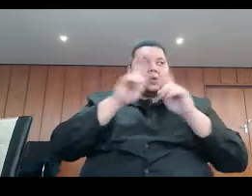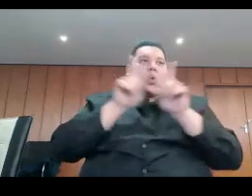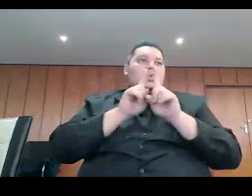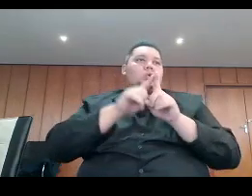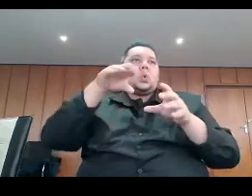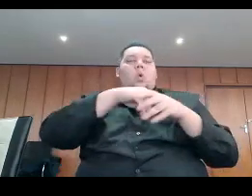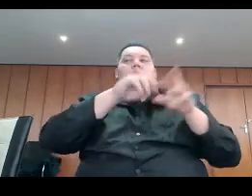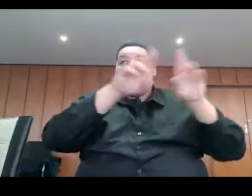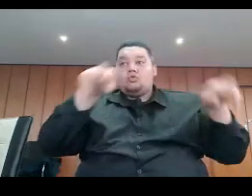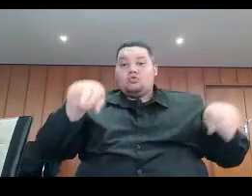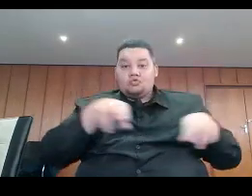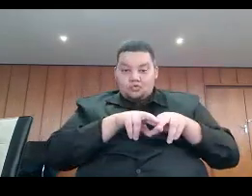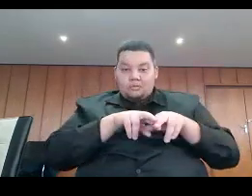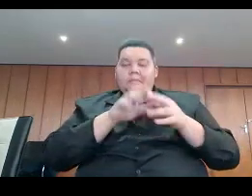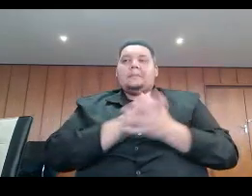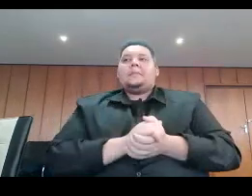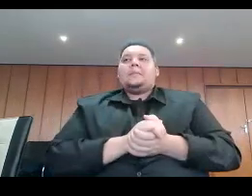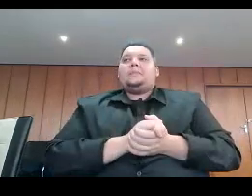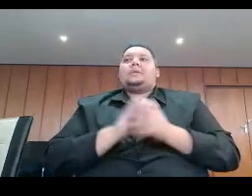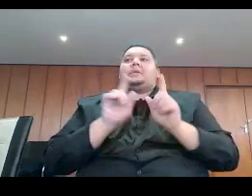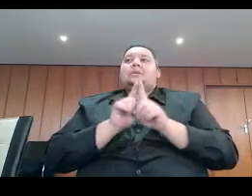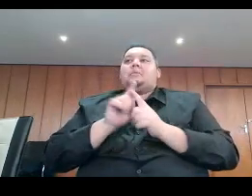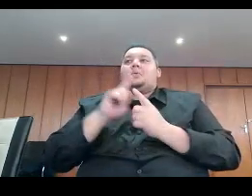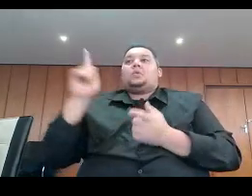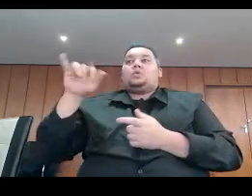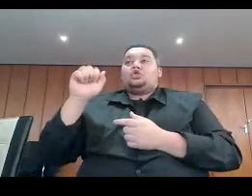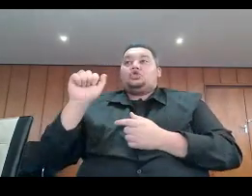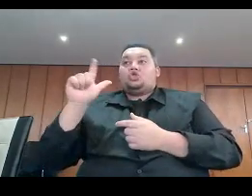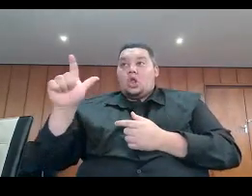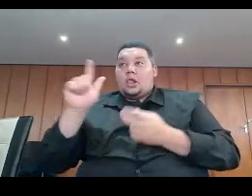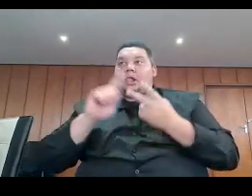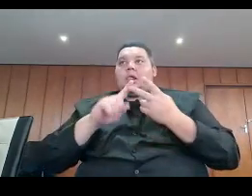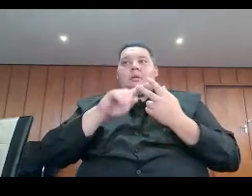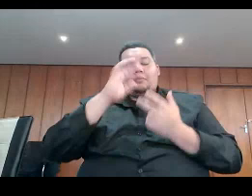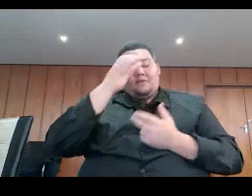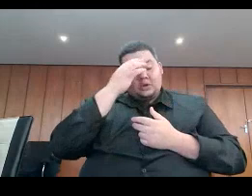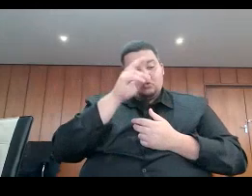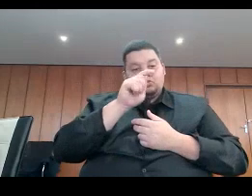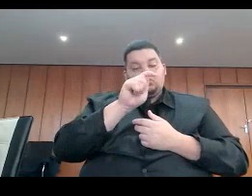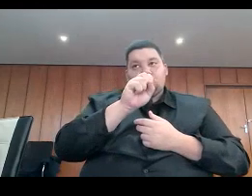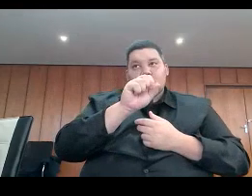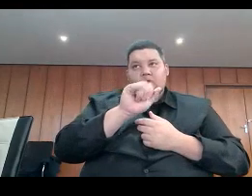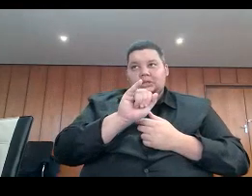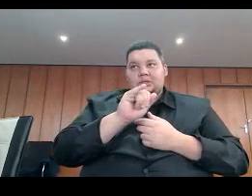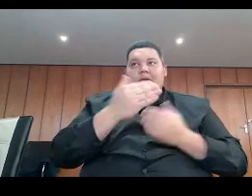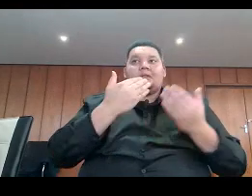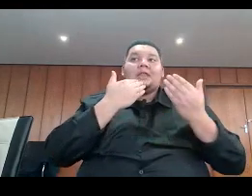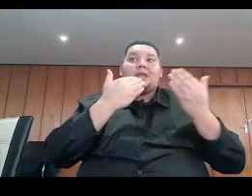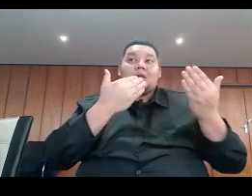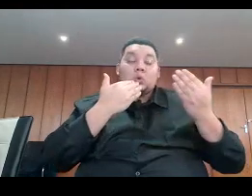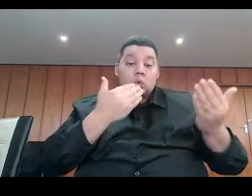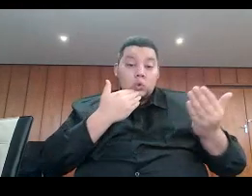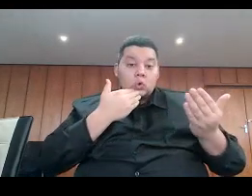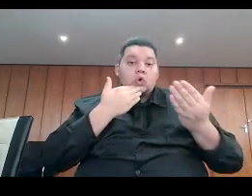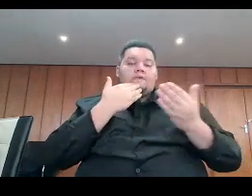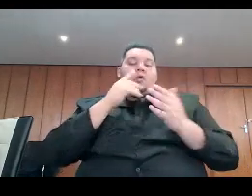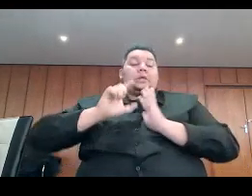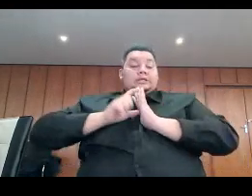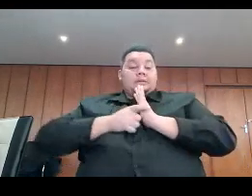And to Professor to Jill, Professor Ntusi, thank you very much for putting